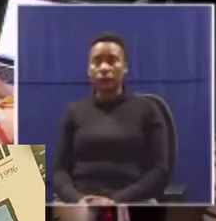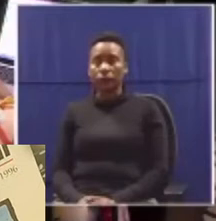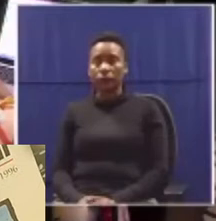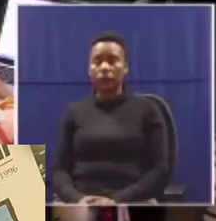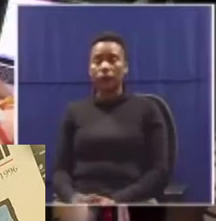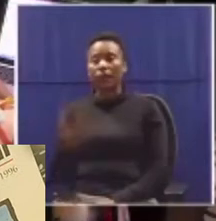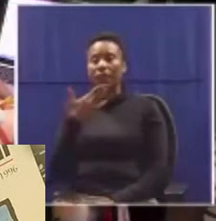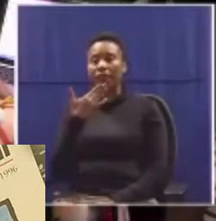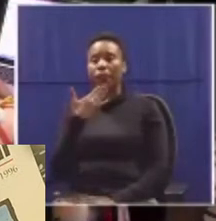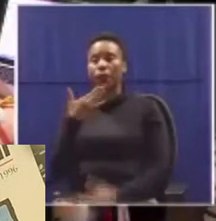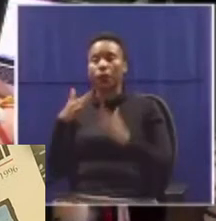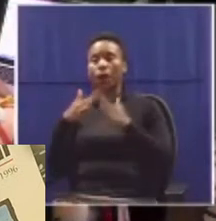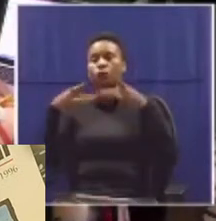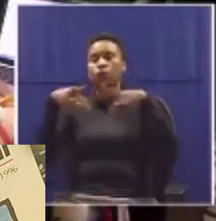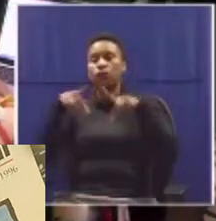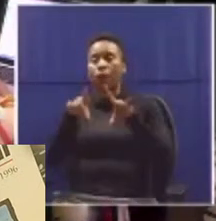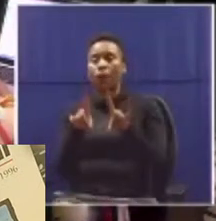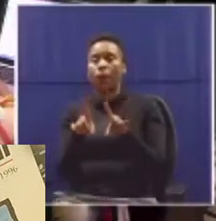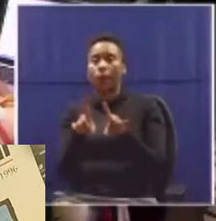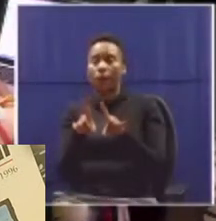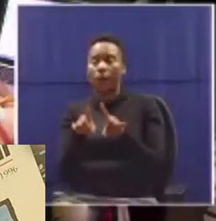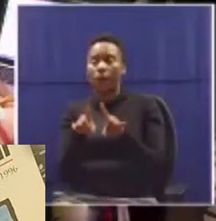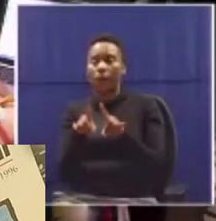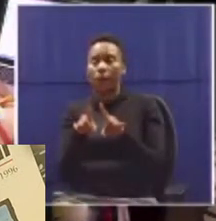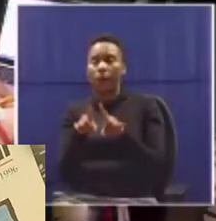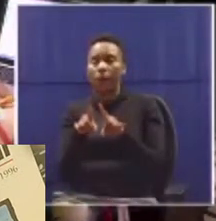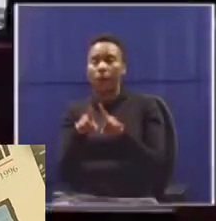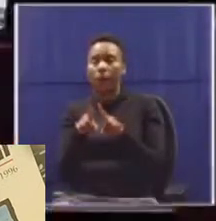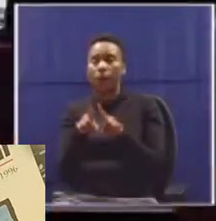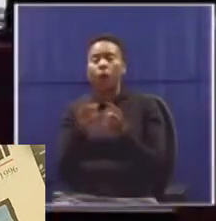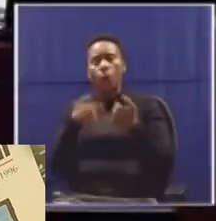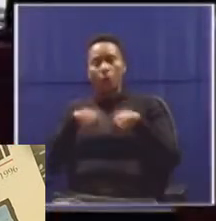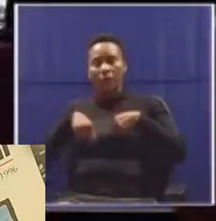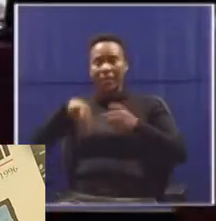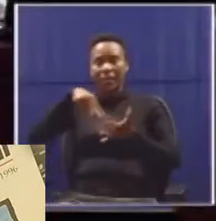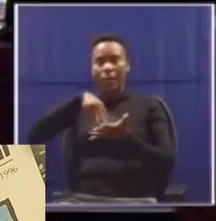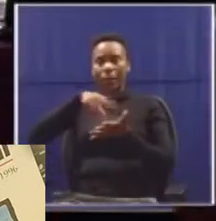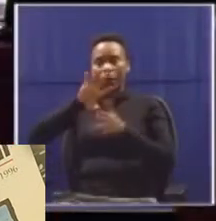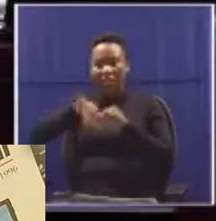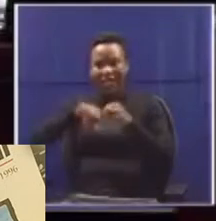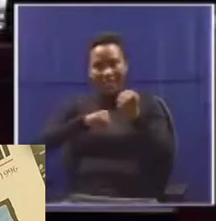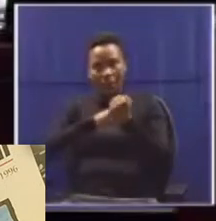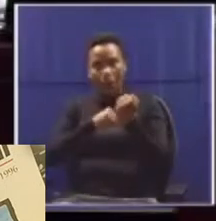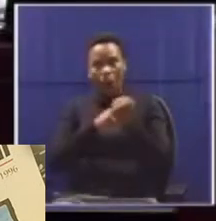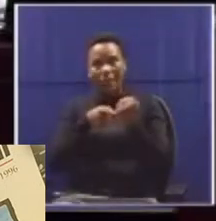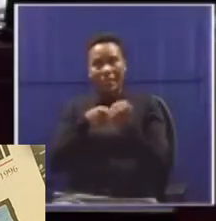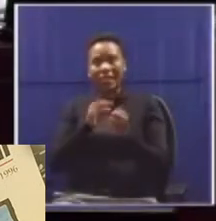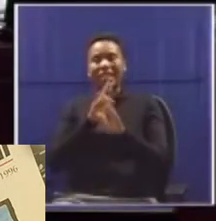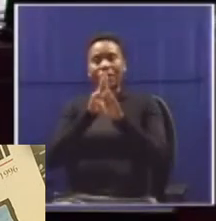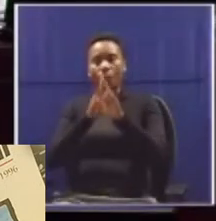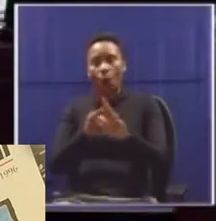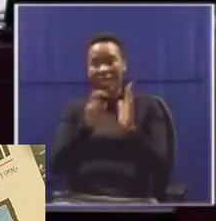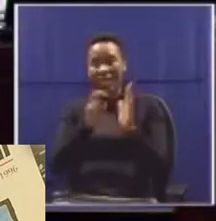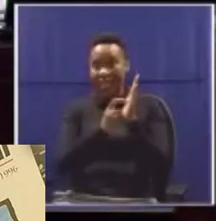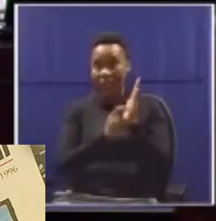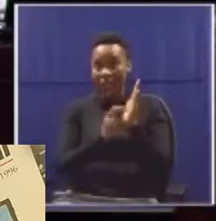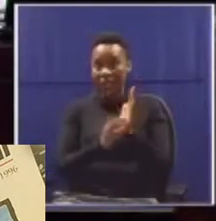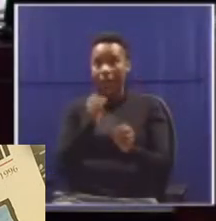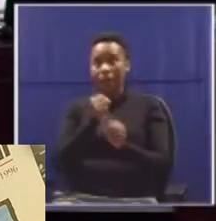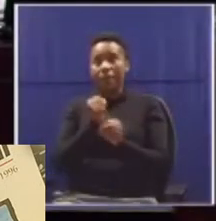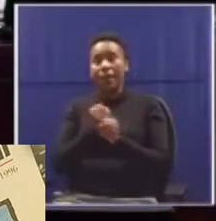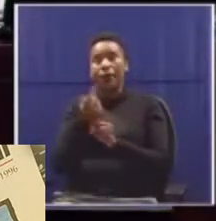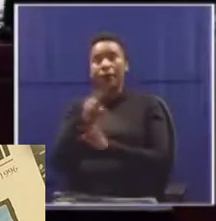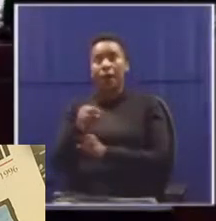thank you else Jay we're always in support of these three these reports and the regulations made by the